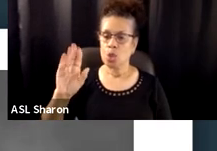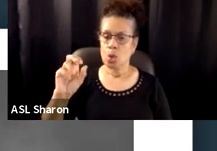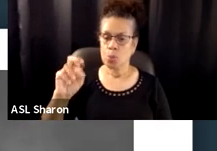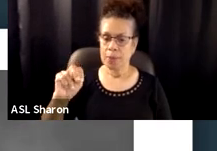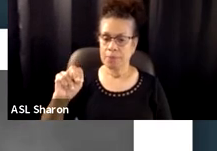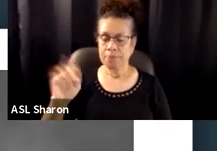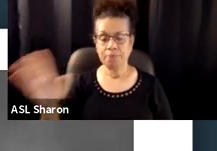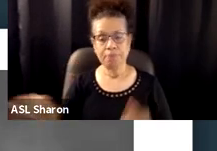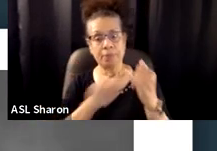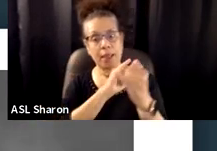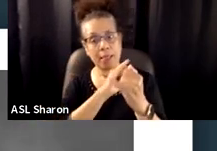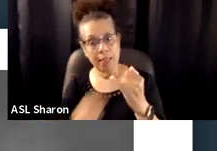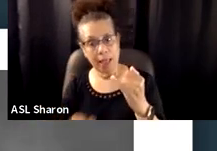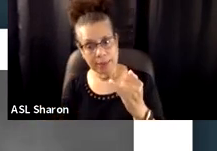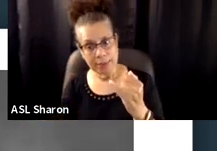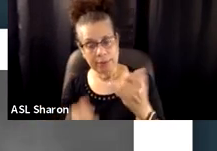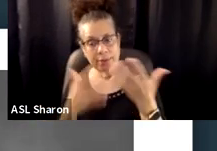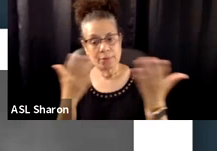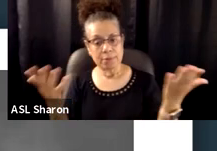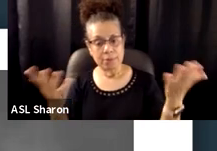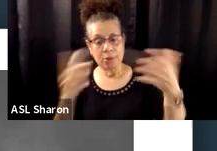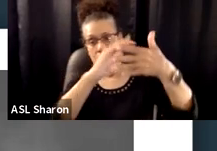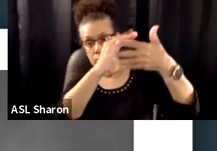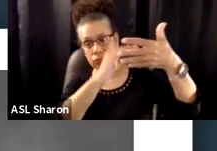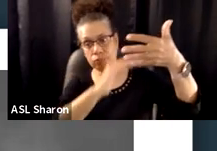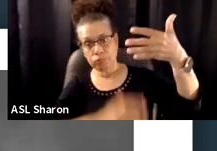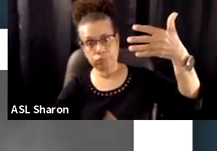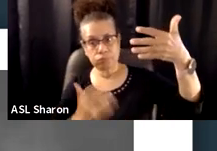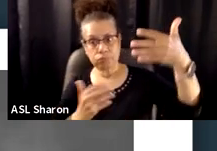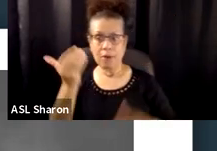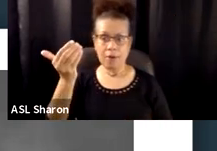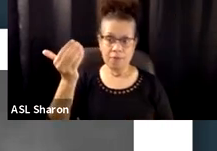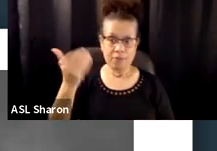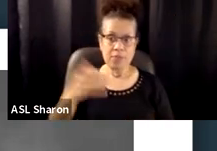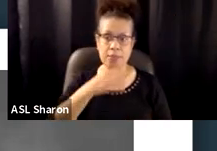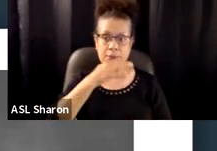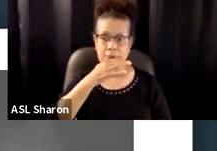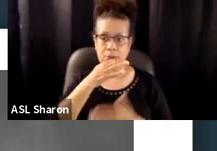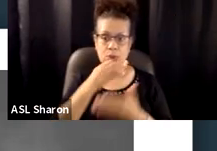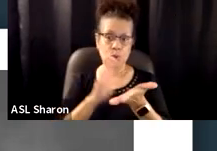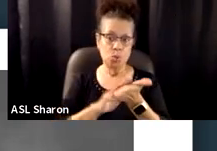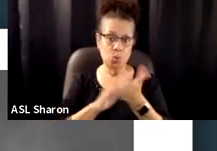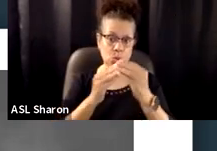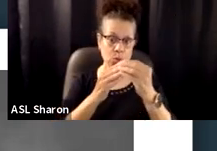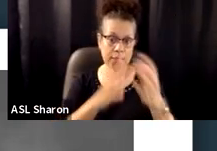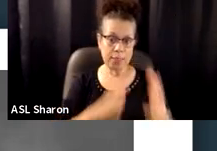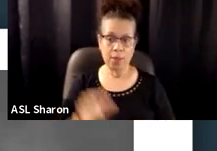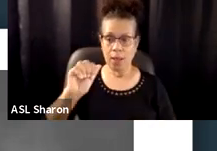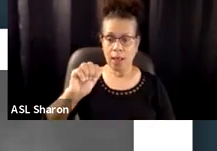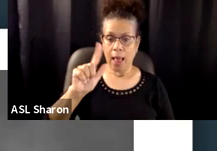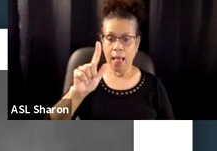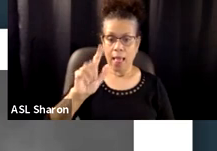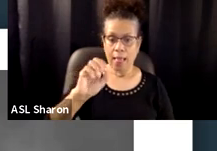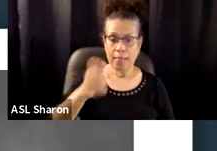and last but not least among our uh 15 very talented school leaders is alexandre